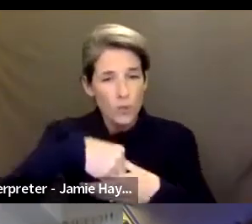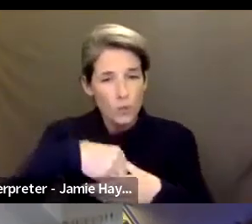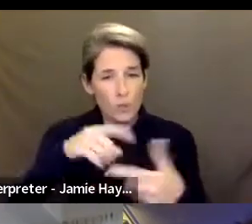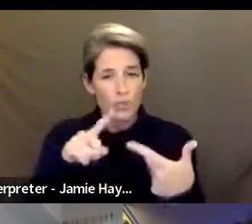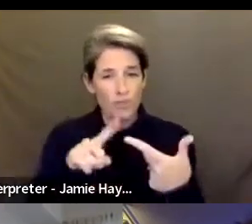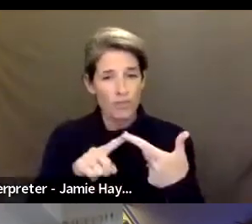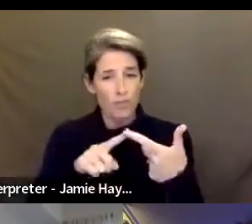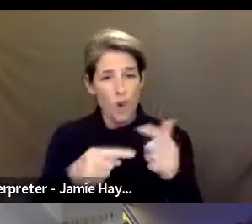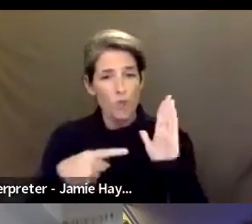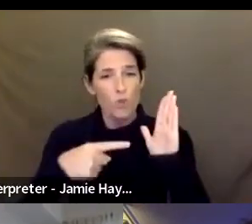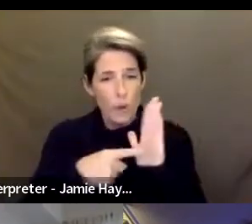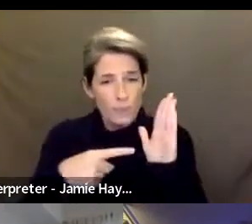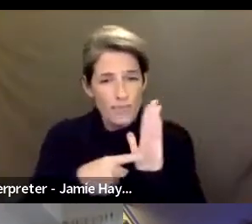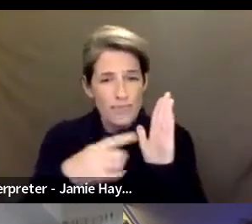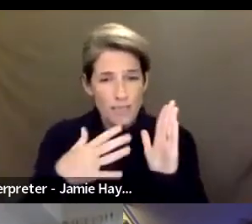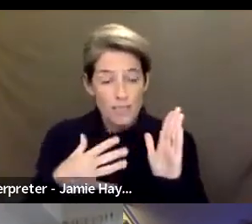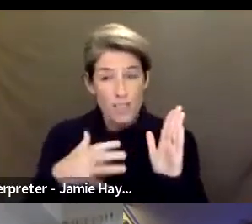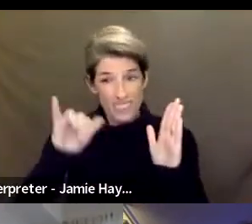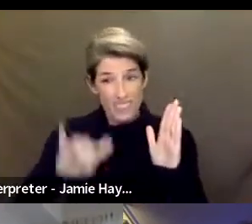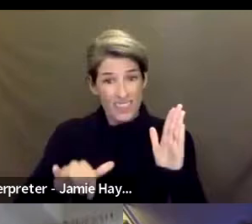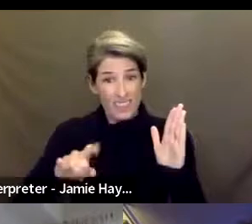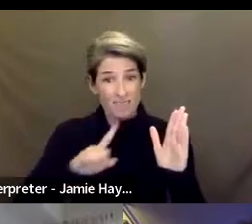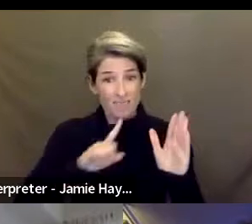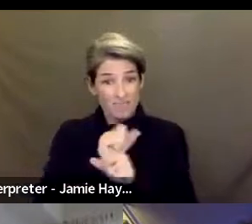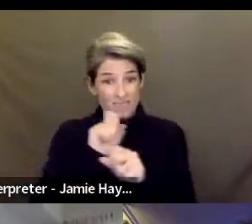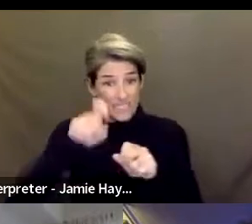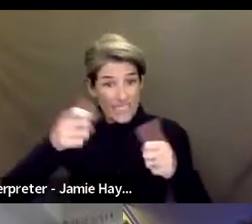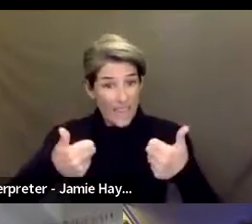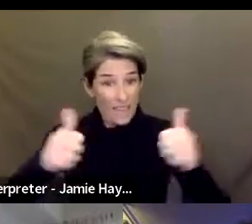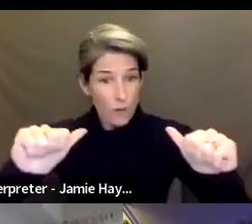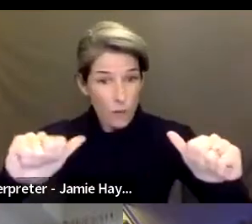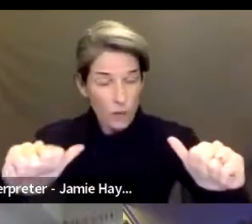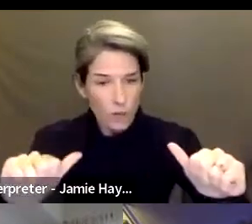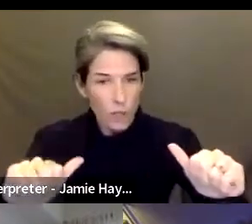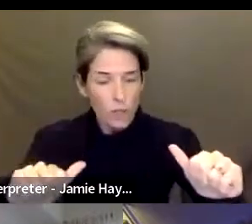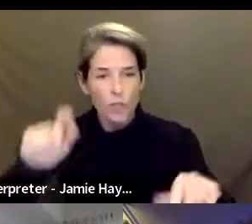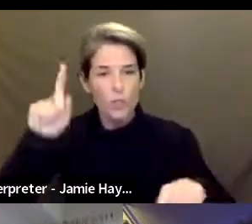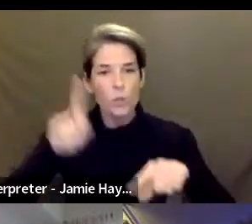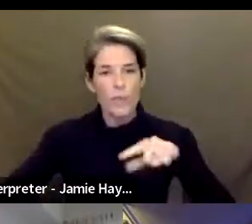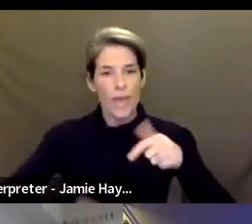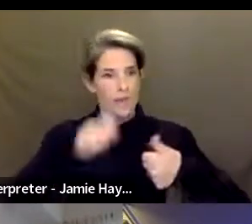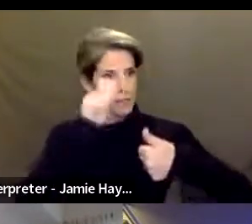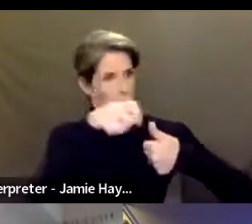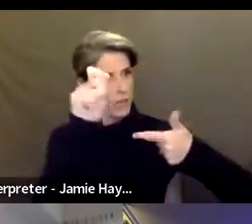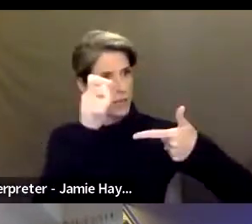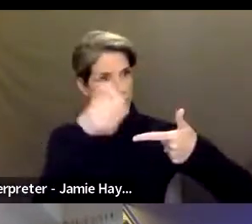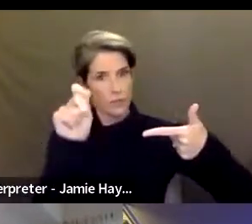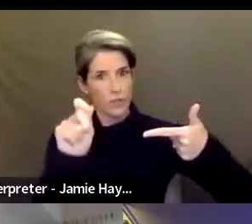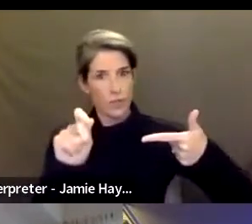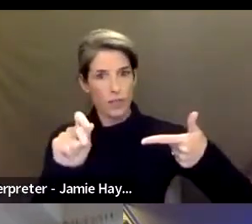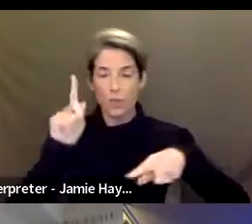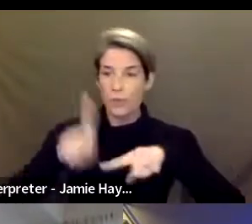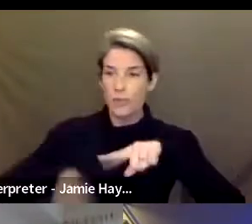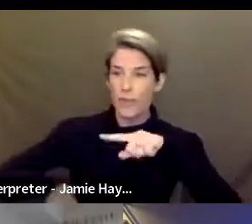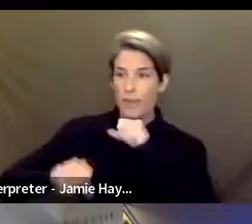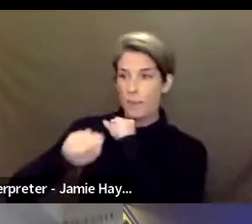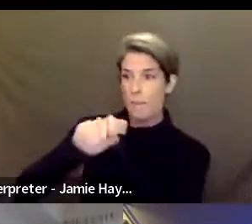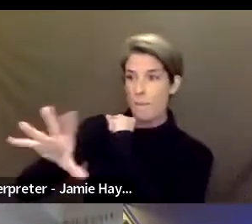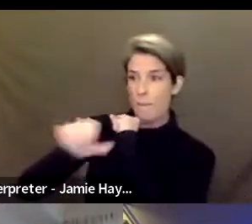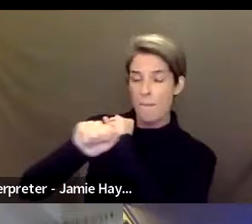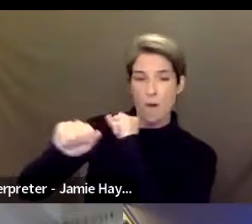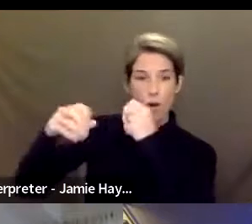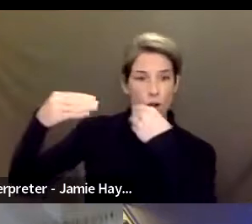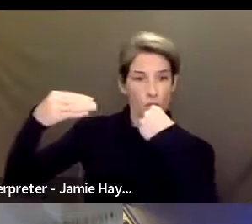to take effort. And you can't market a show of